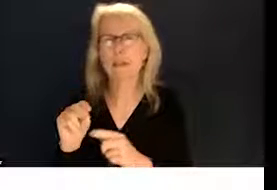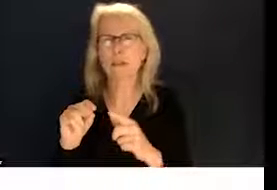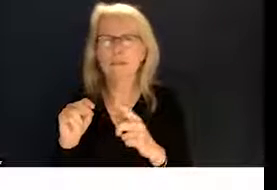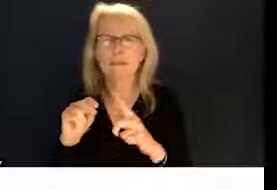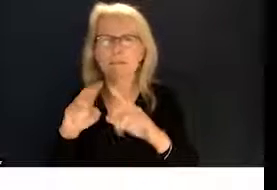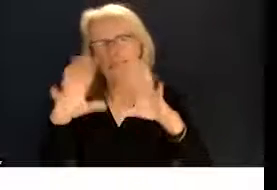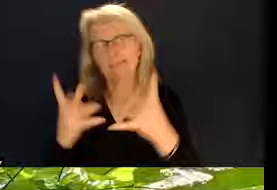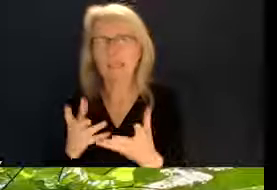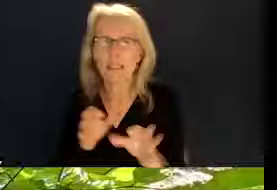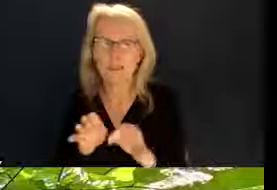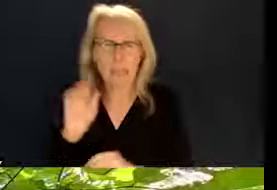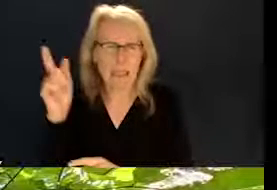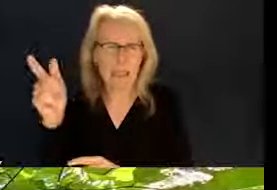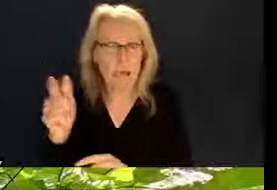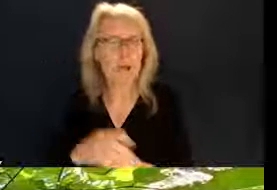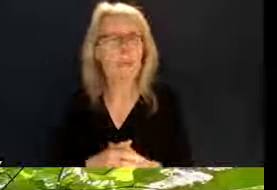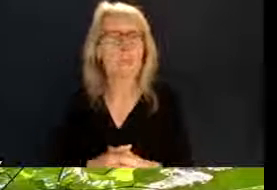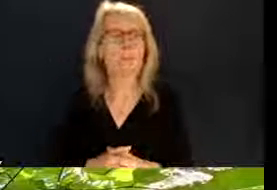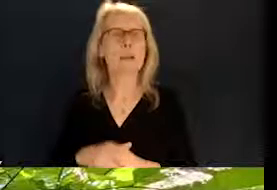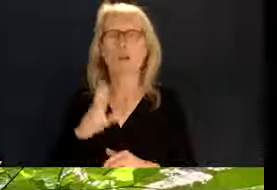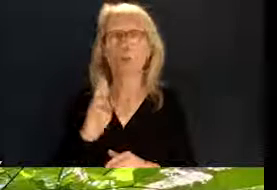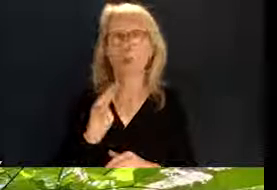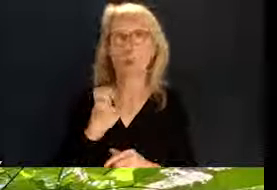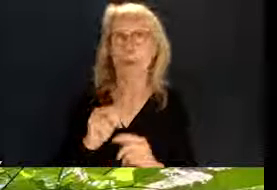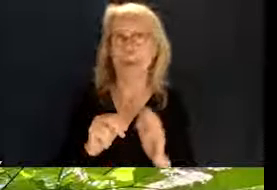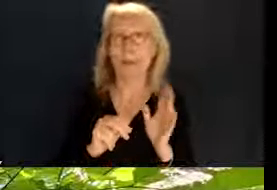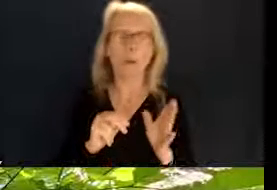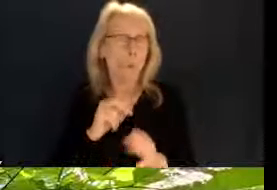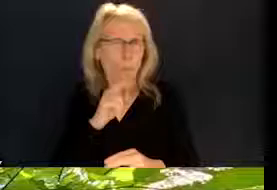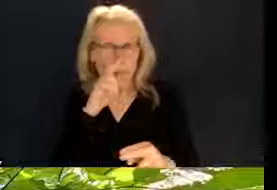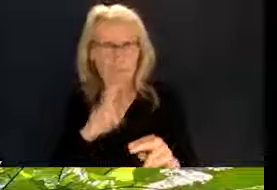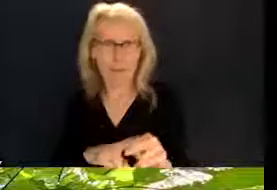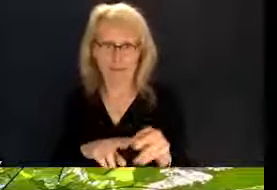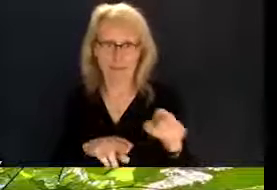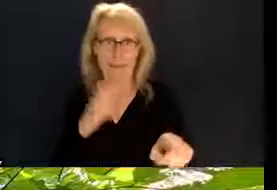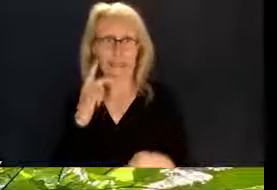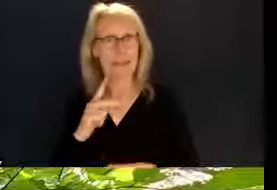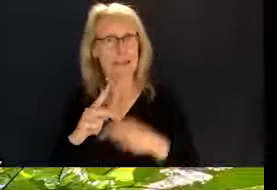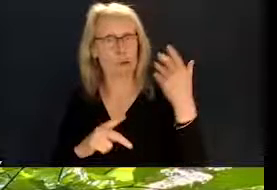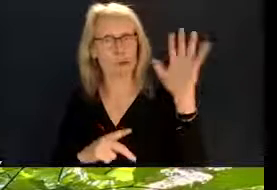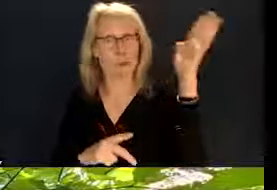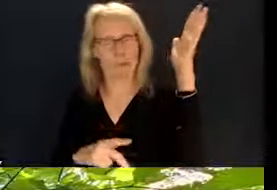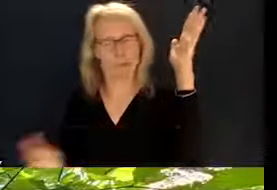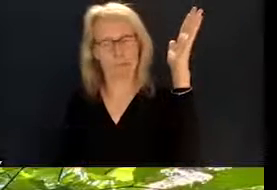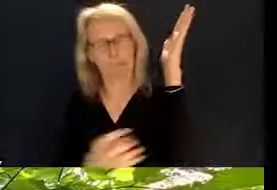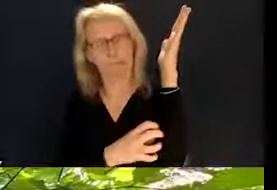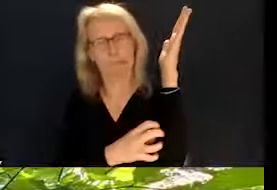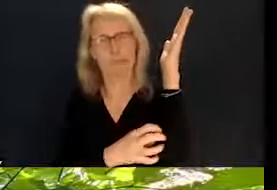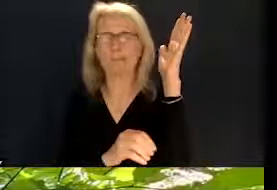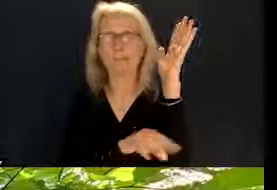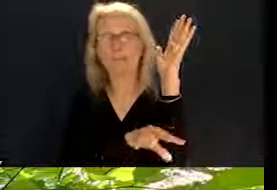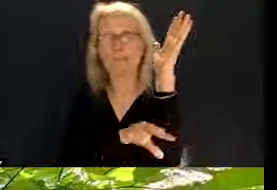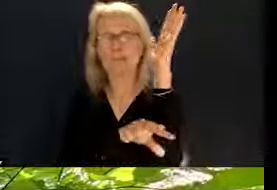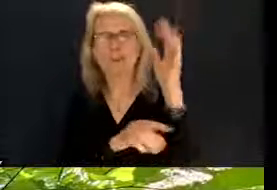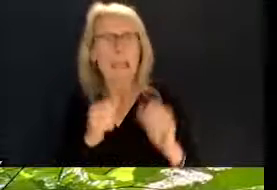gist, we had a bunch of fun setting up cameras like this, right? Just like posting up in areas where you can't